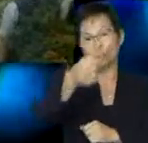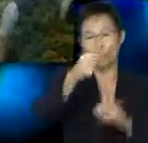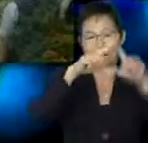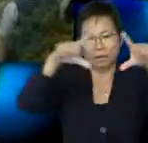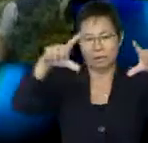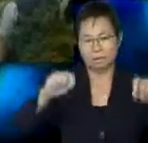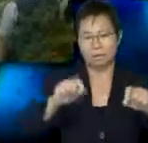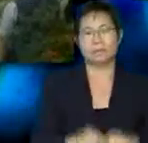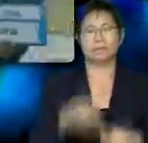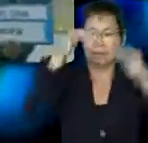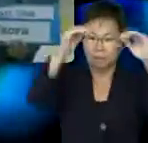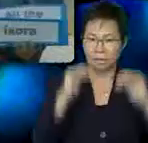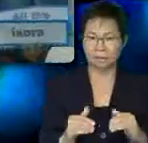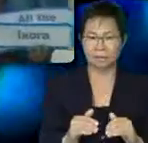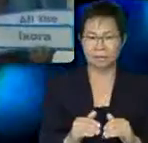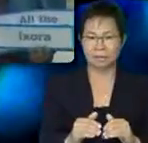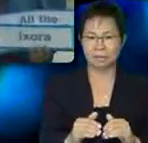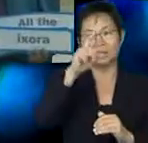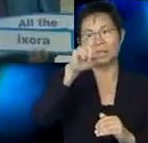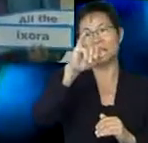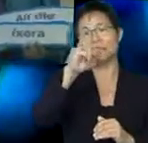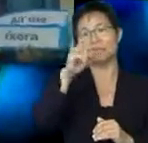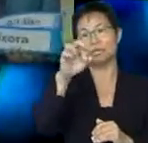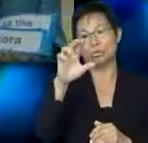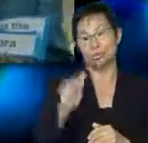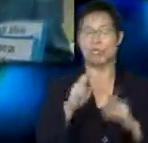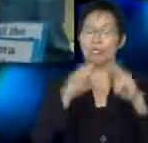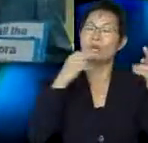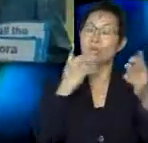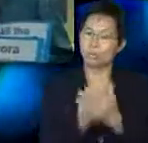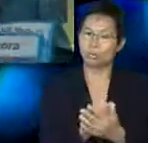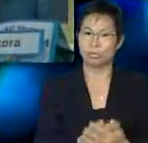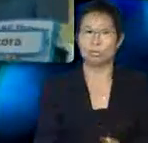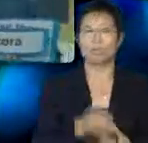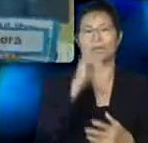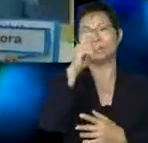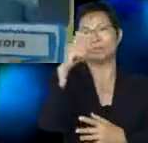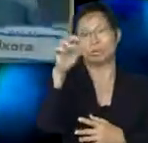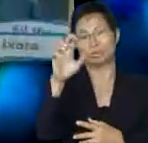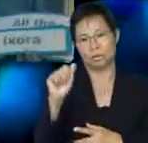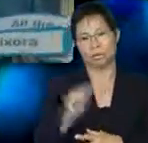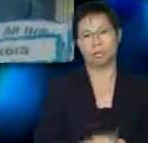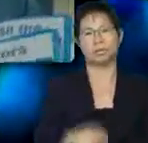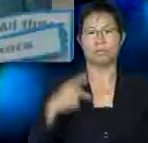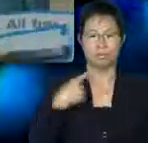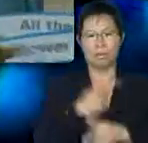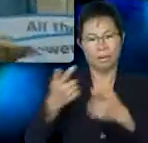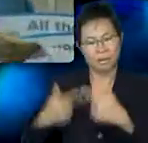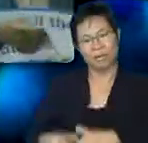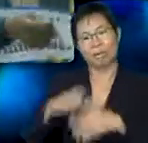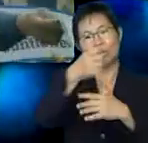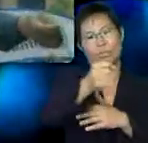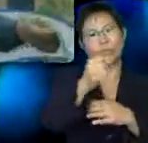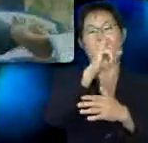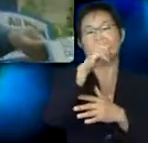card. And the next one is... Izora. Very good. Izora. Izora. Izora. We will let her hold the